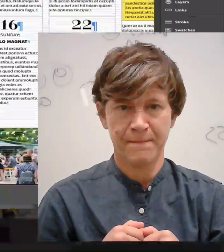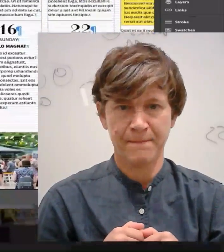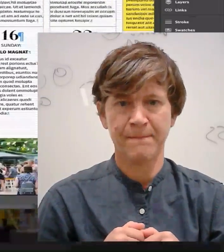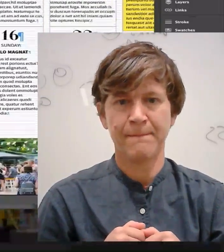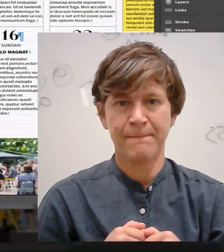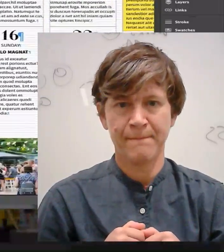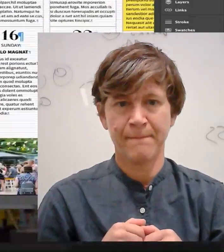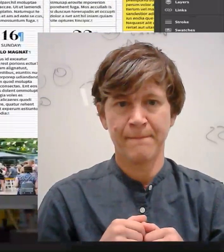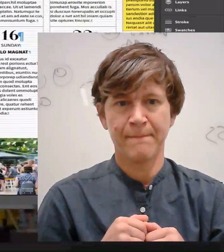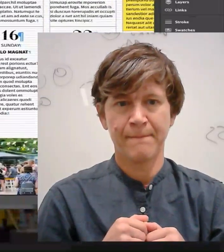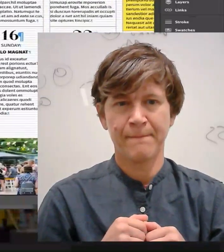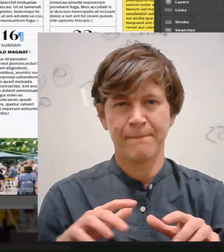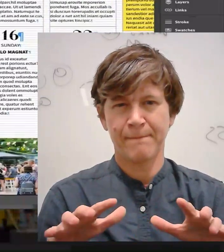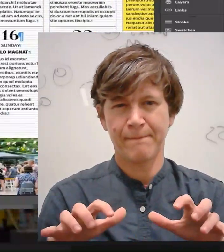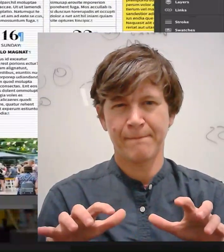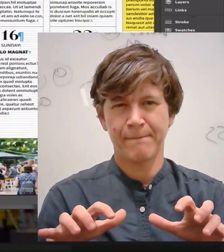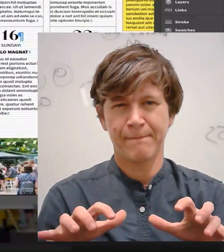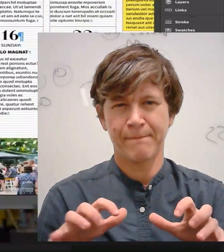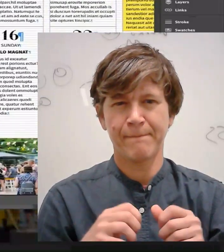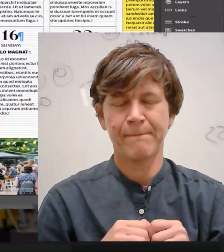these